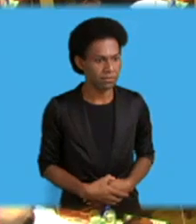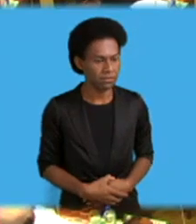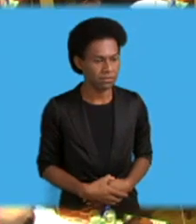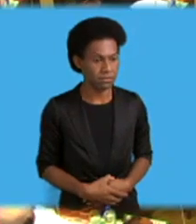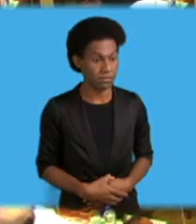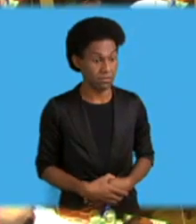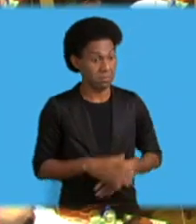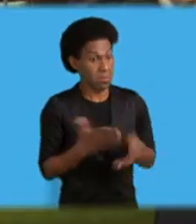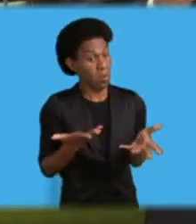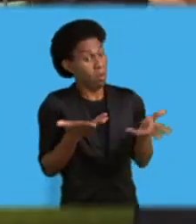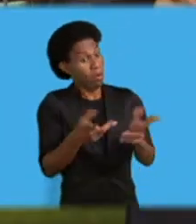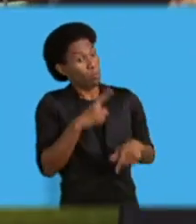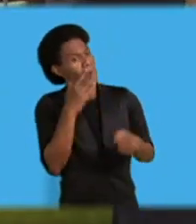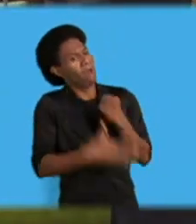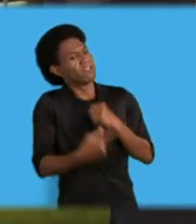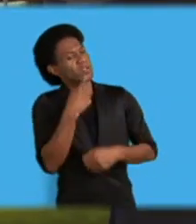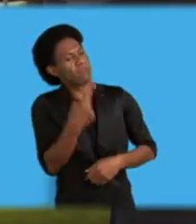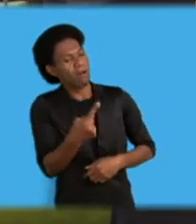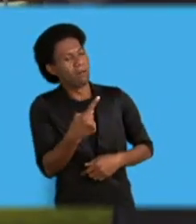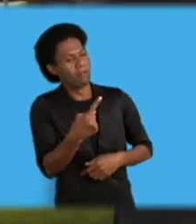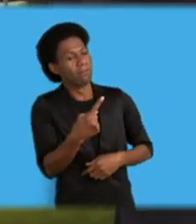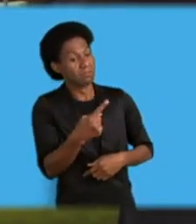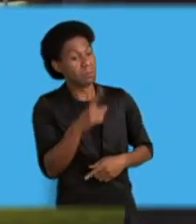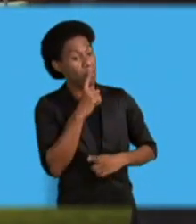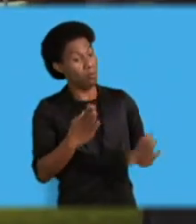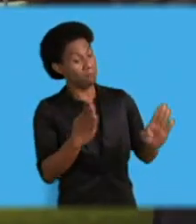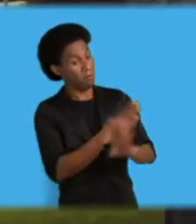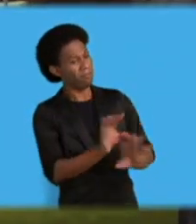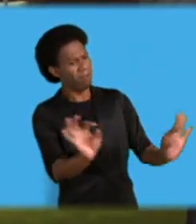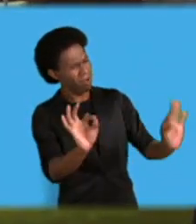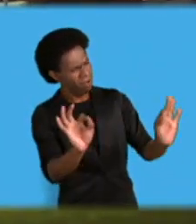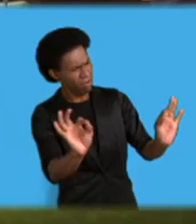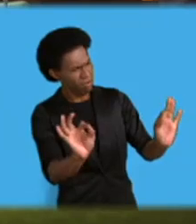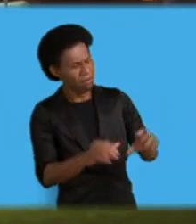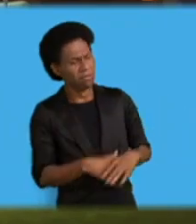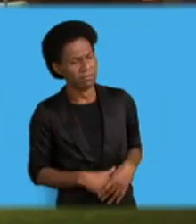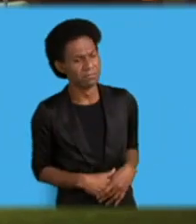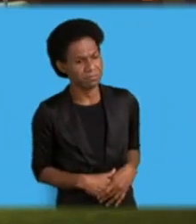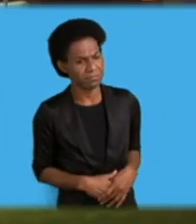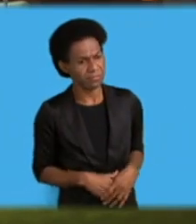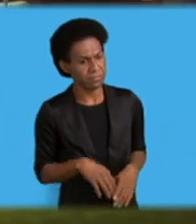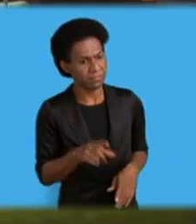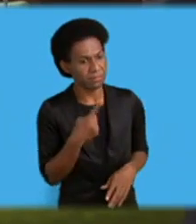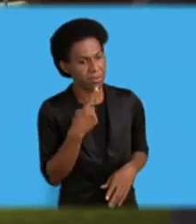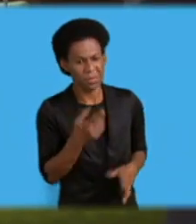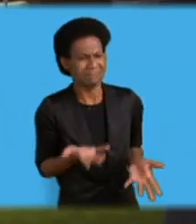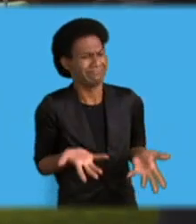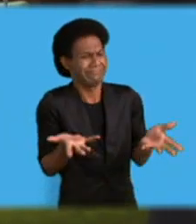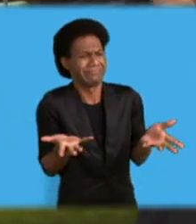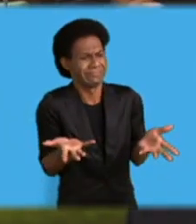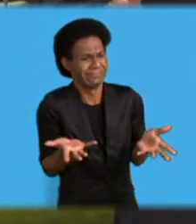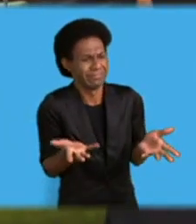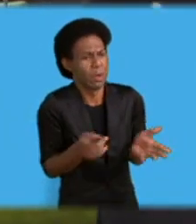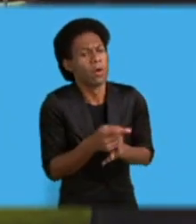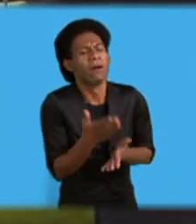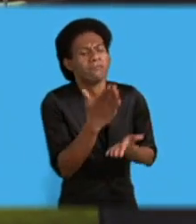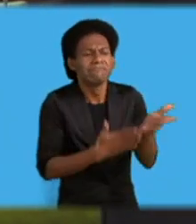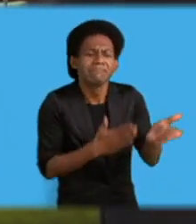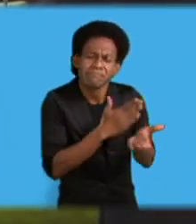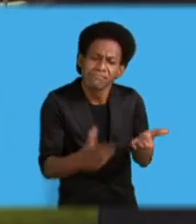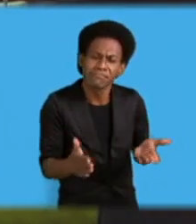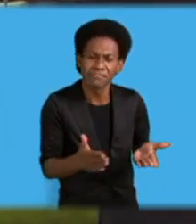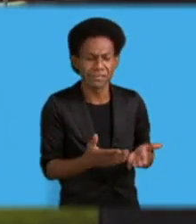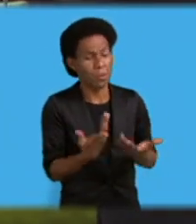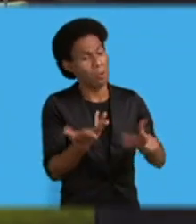a private company. I said it's a limited liability company. Madam Speaker, it's a point of difference. Madam Speaker, Fiji Airways